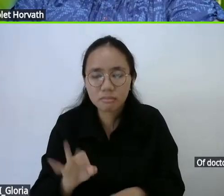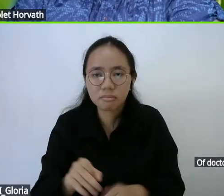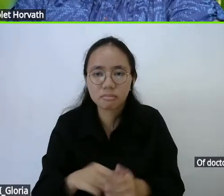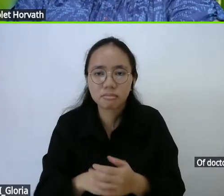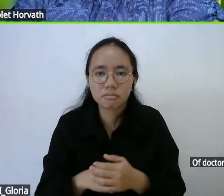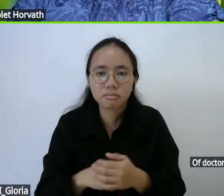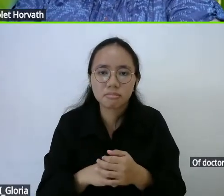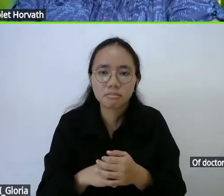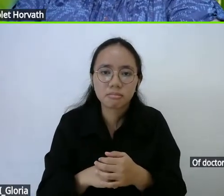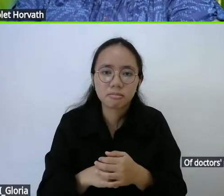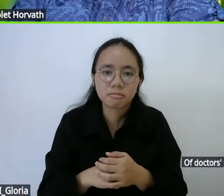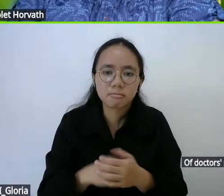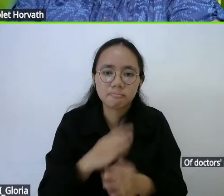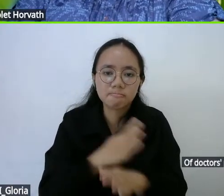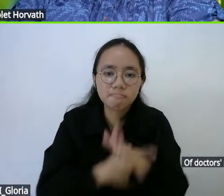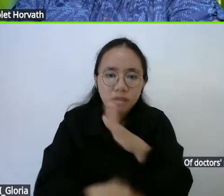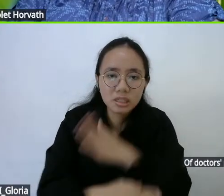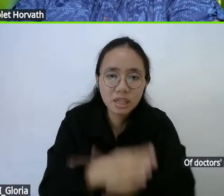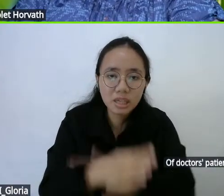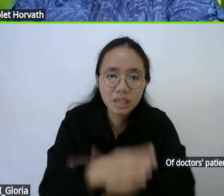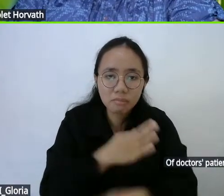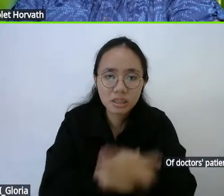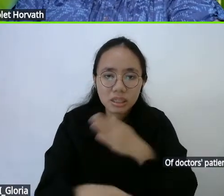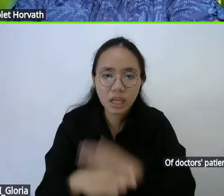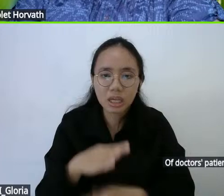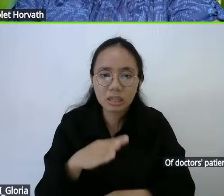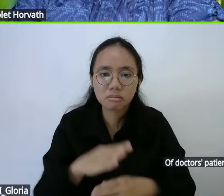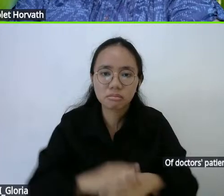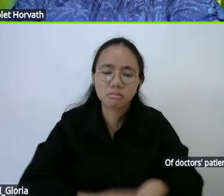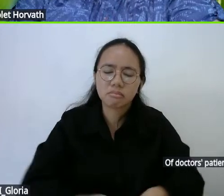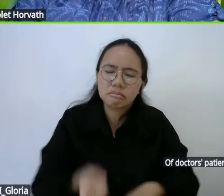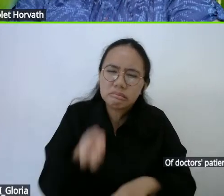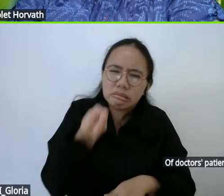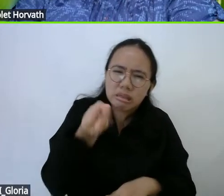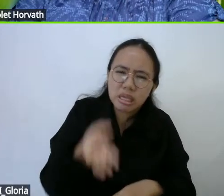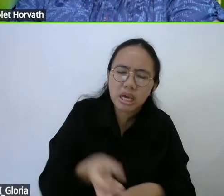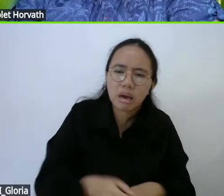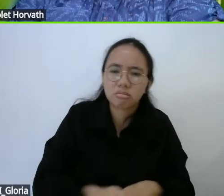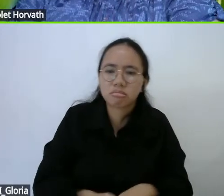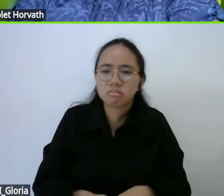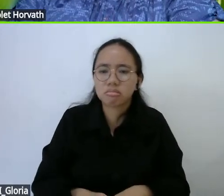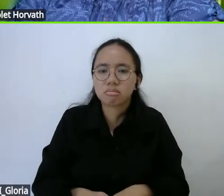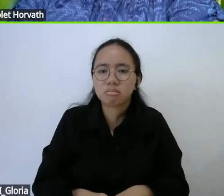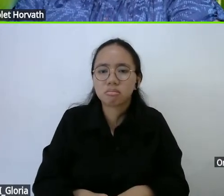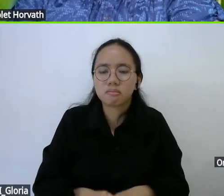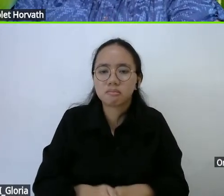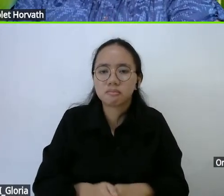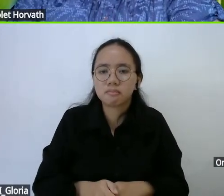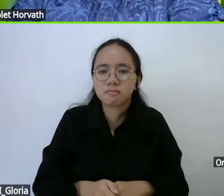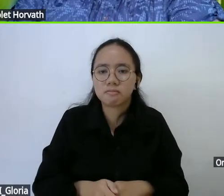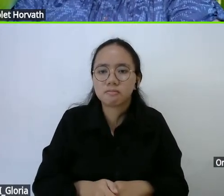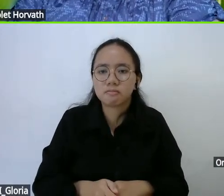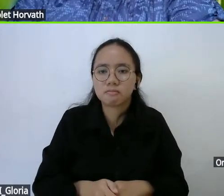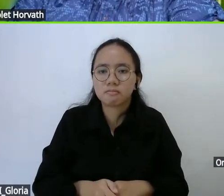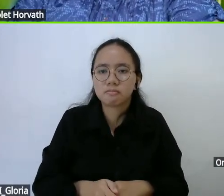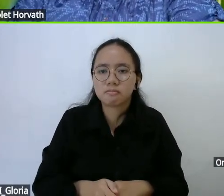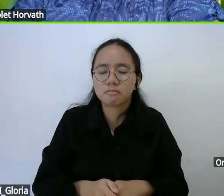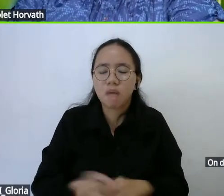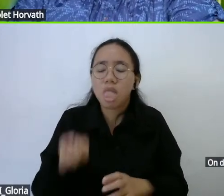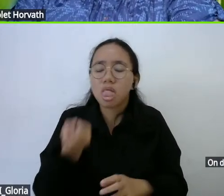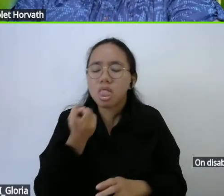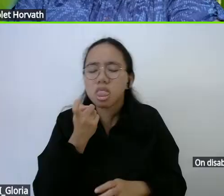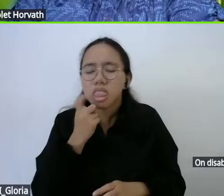so little education on disabilities in a medical school. This to me